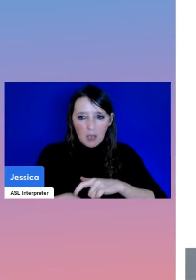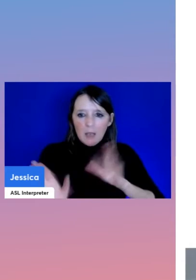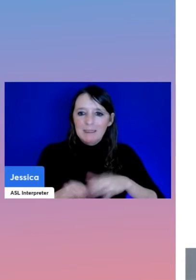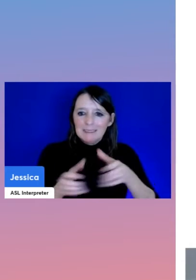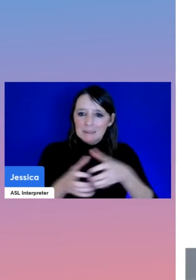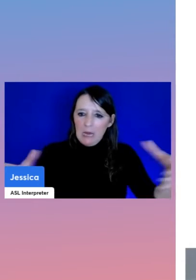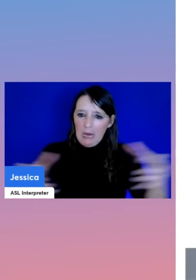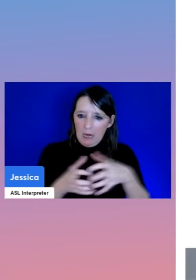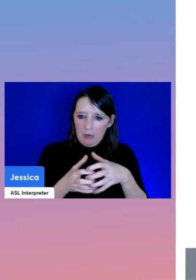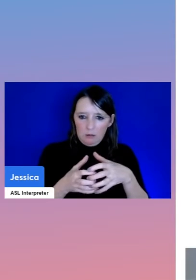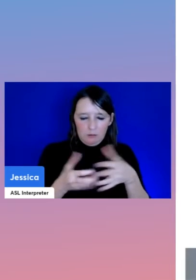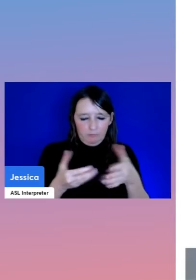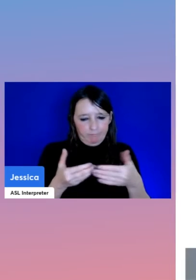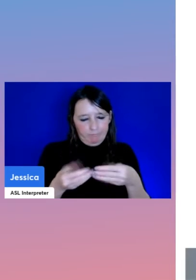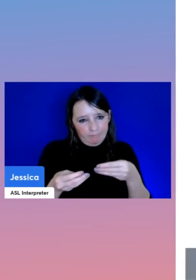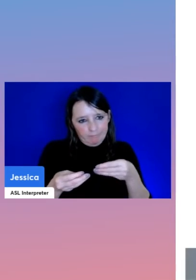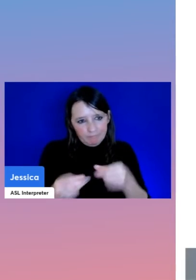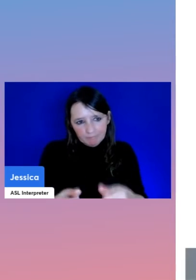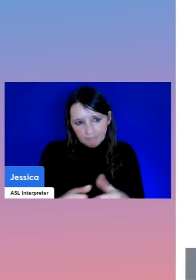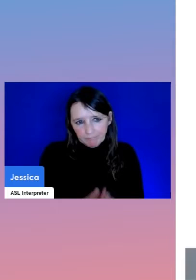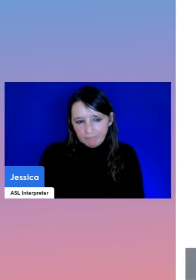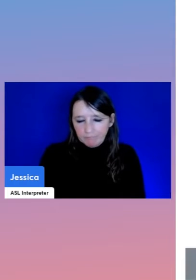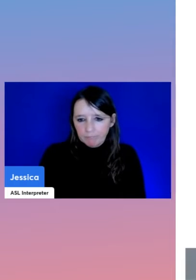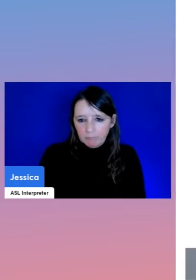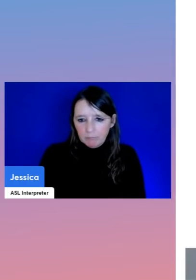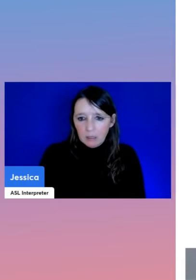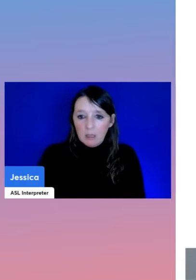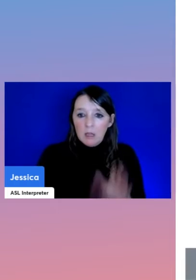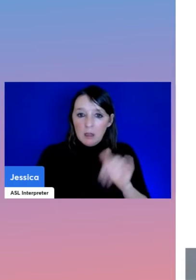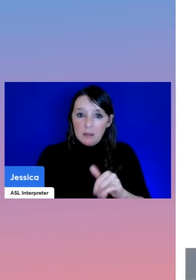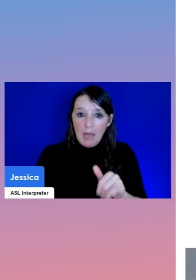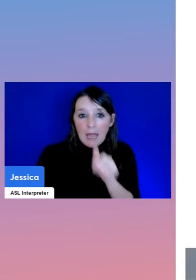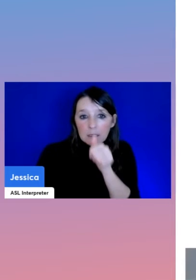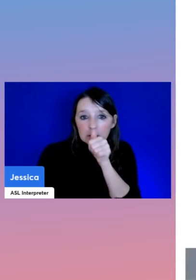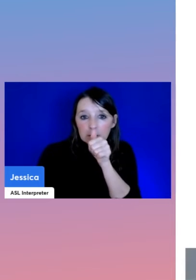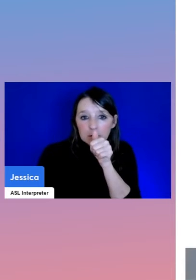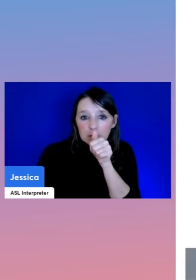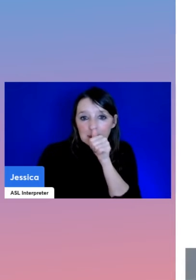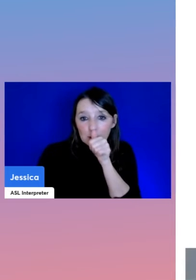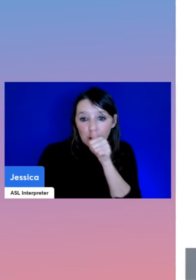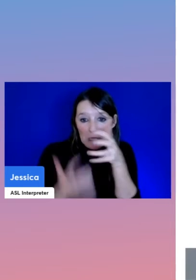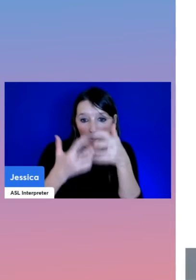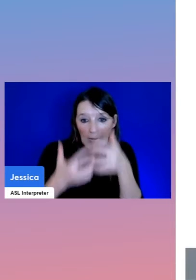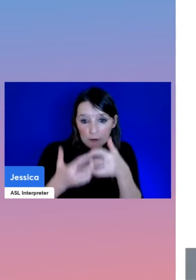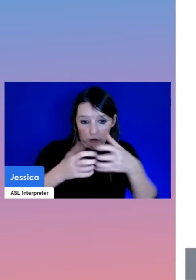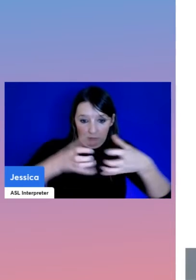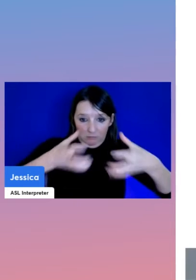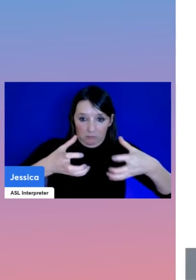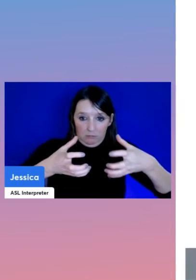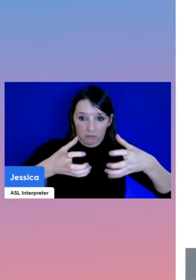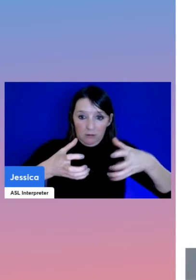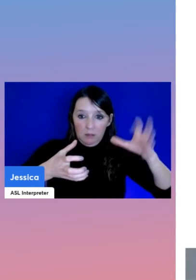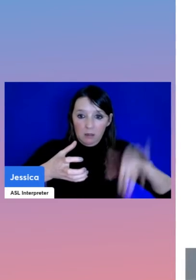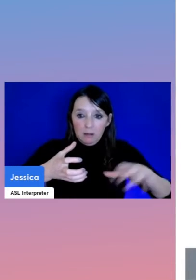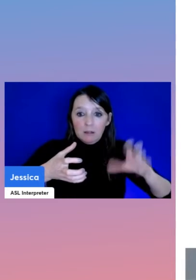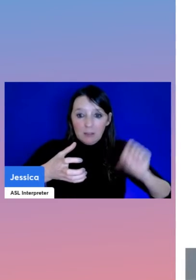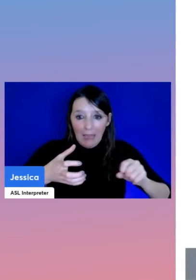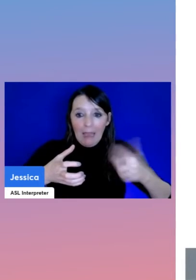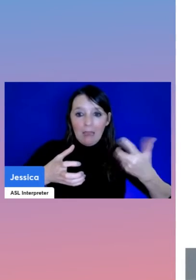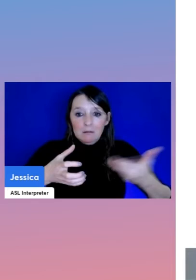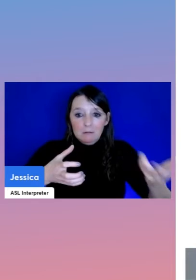the organization's growth. The Transit Secrets Engine is adept at handling large volumes